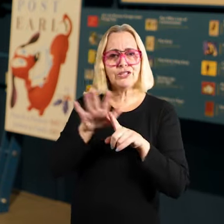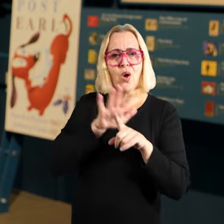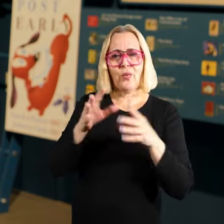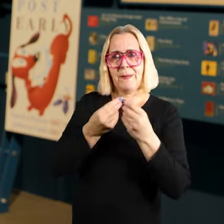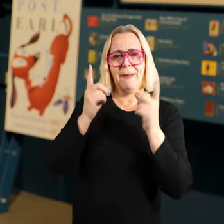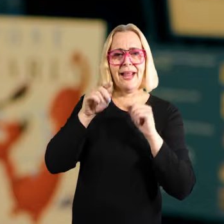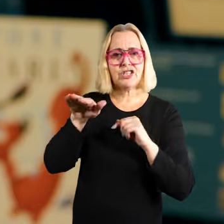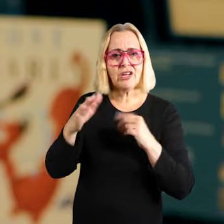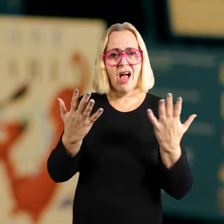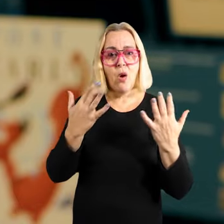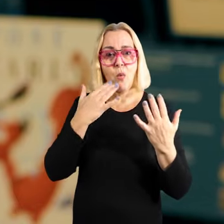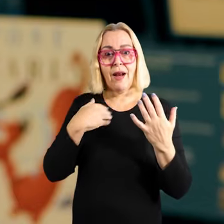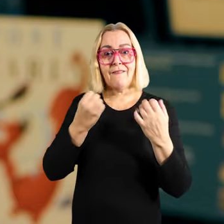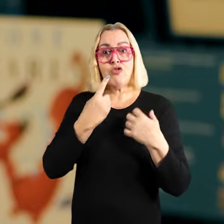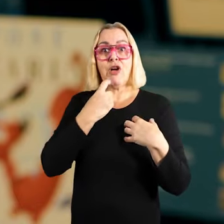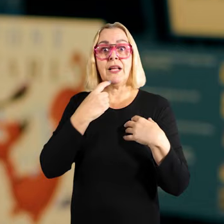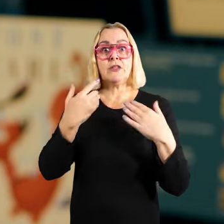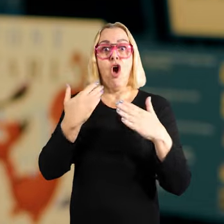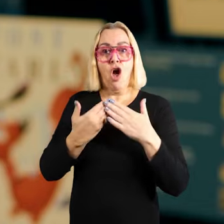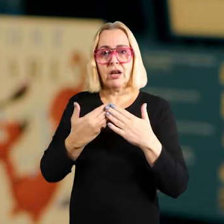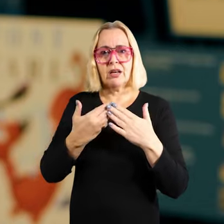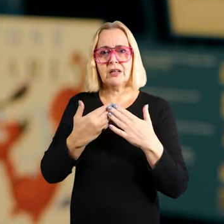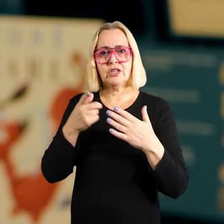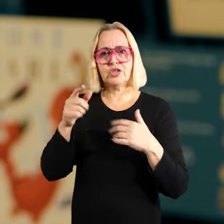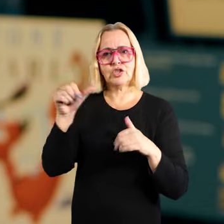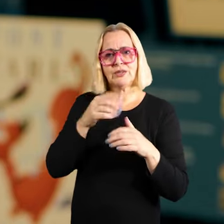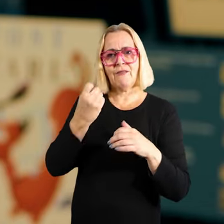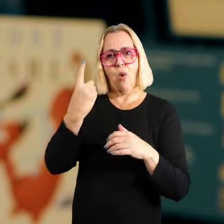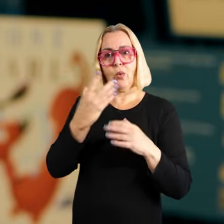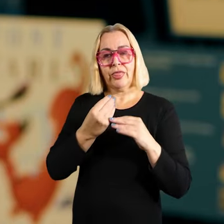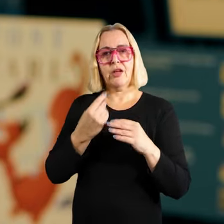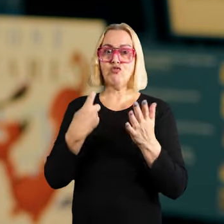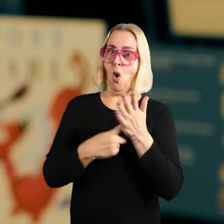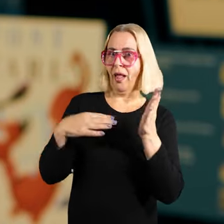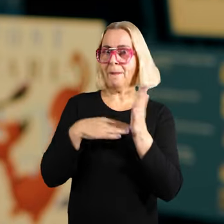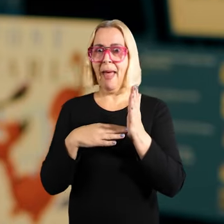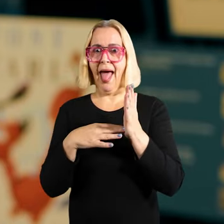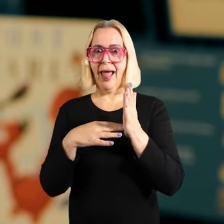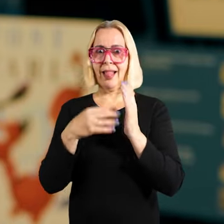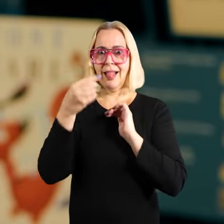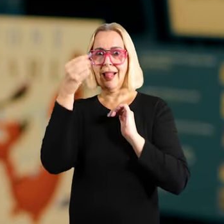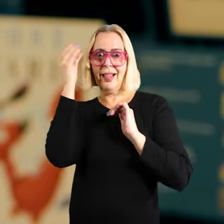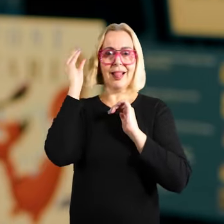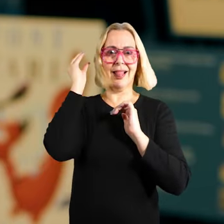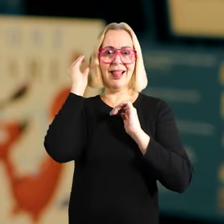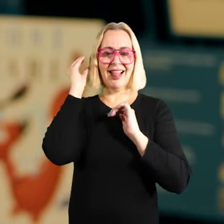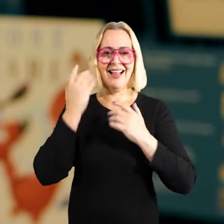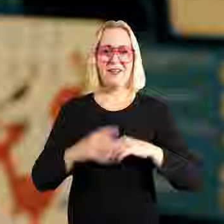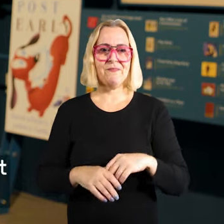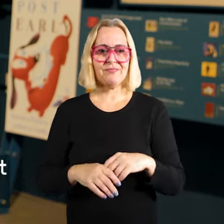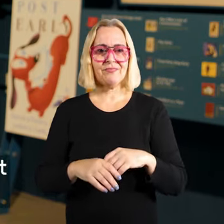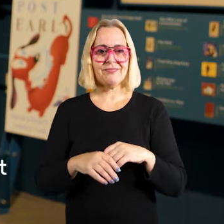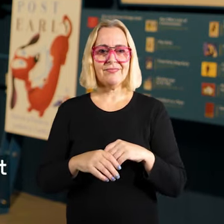just customise it. I've always joked with the manager saying that, when I have a red one on, I say, you should have one with Royal Mail written on